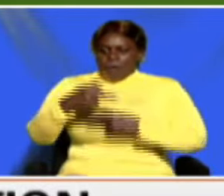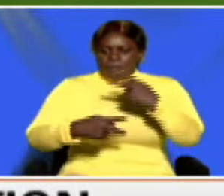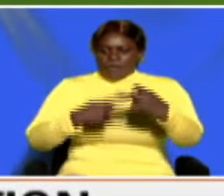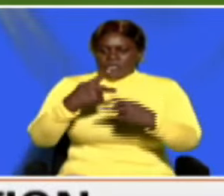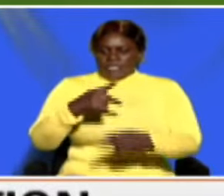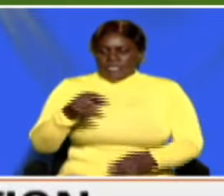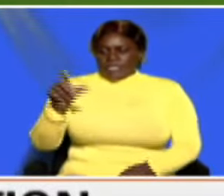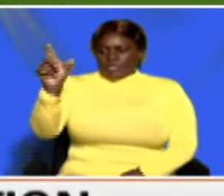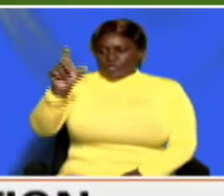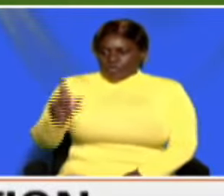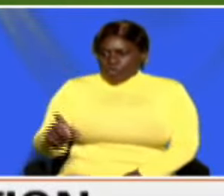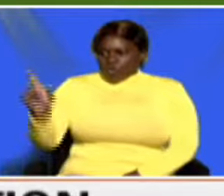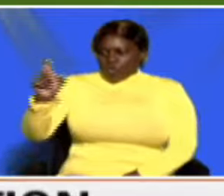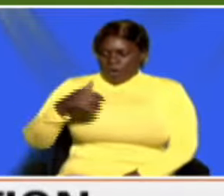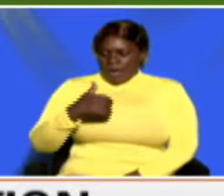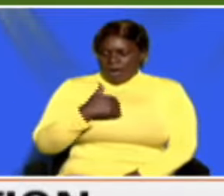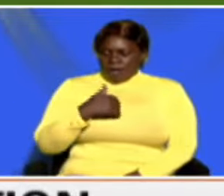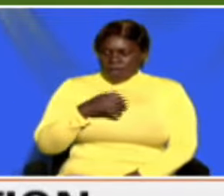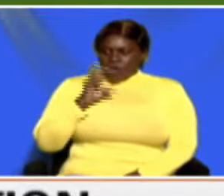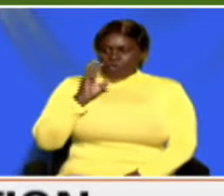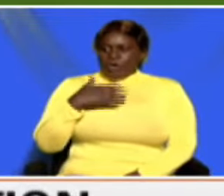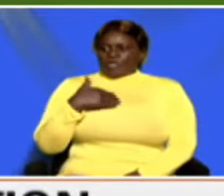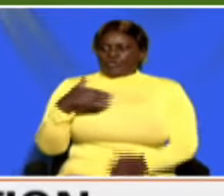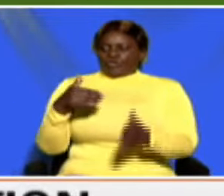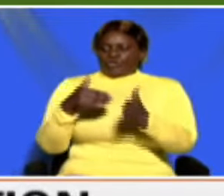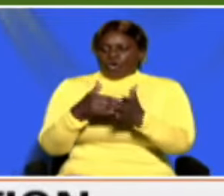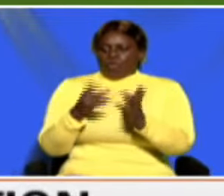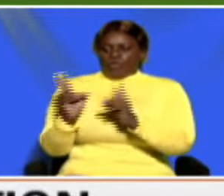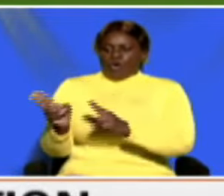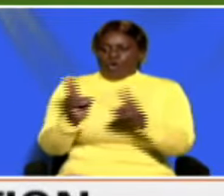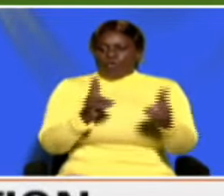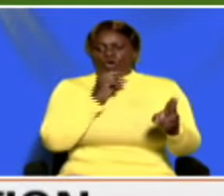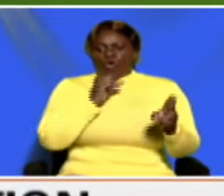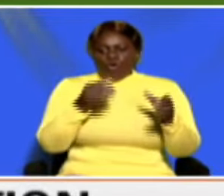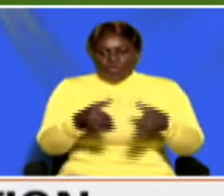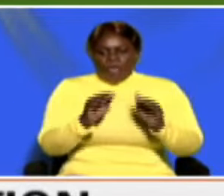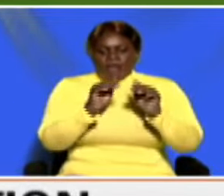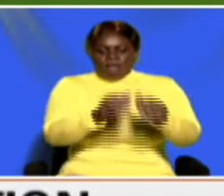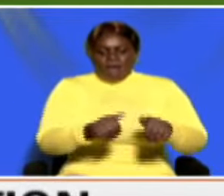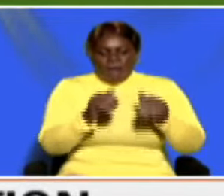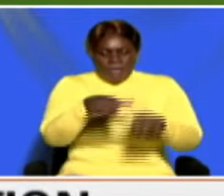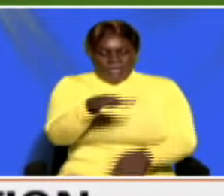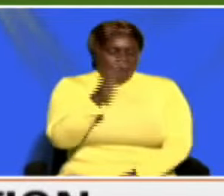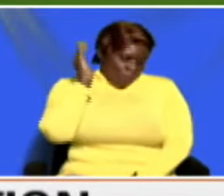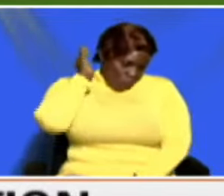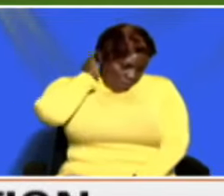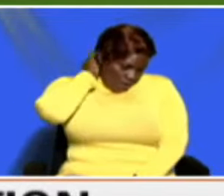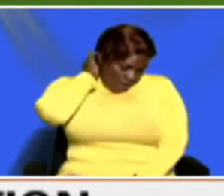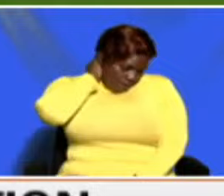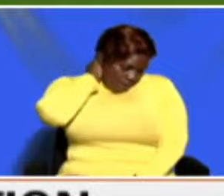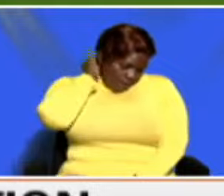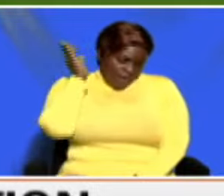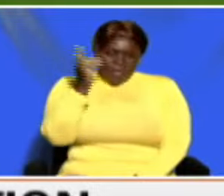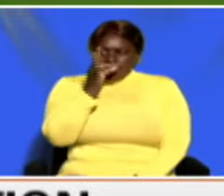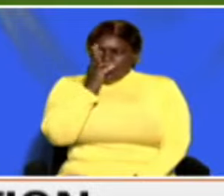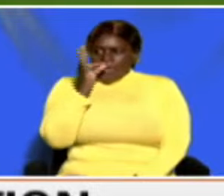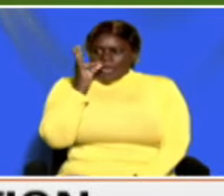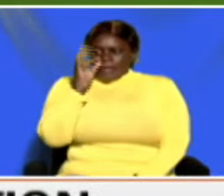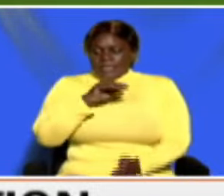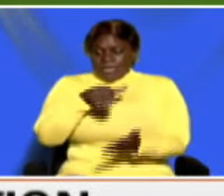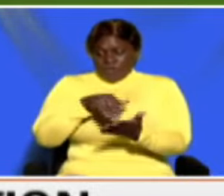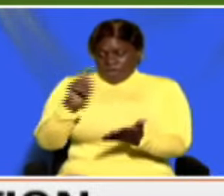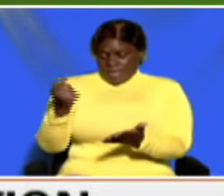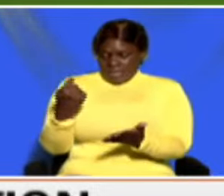that they're talking about, because we are looking to move out the traditional farming areas, Murang'a, Nyeri, Central Kenya.